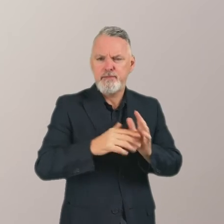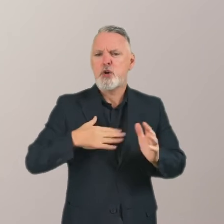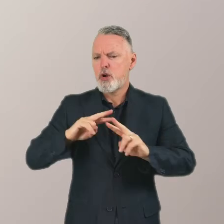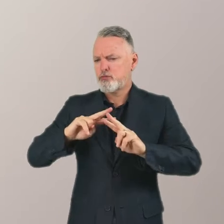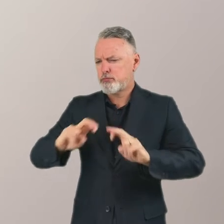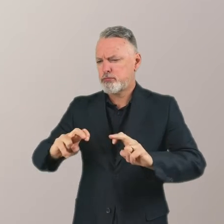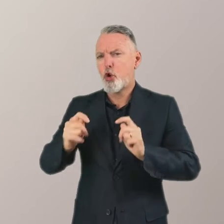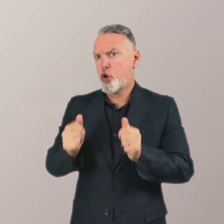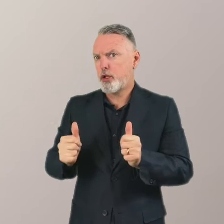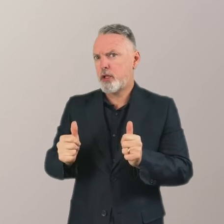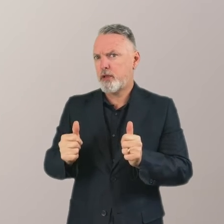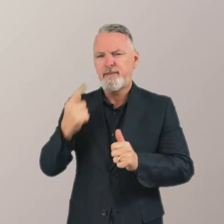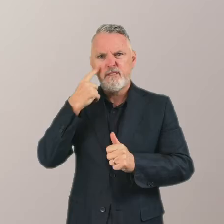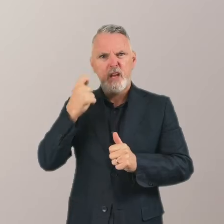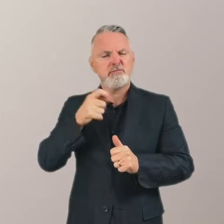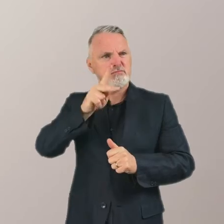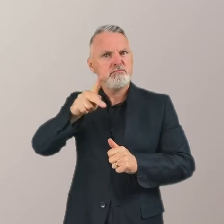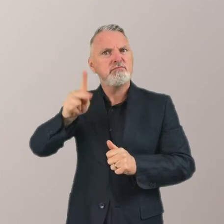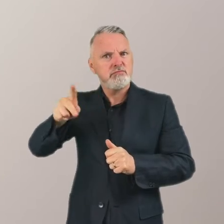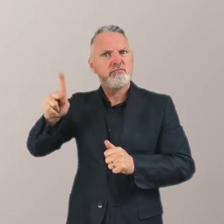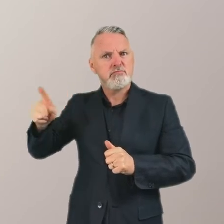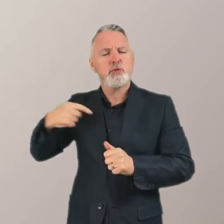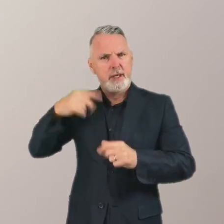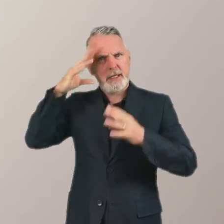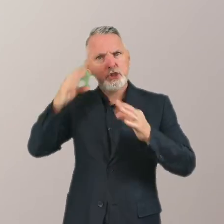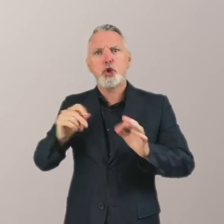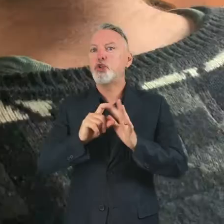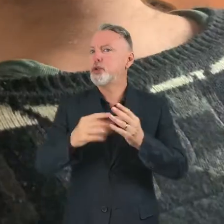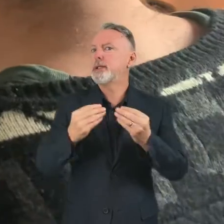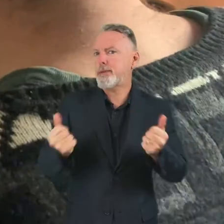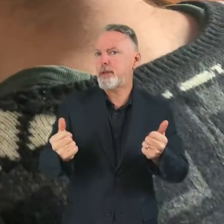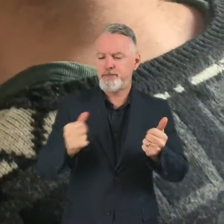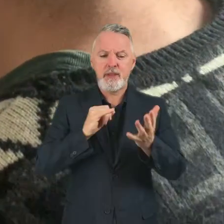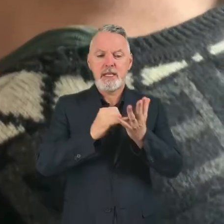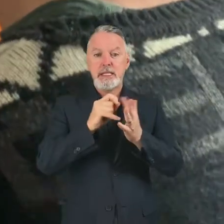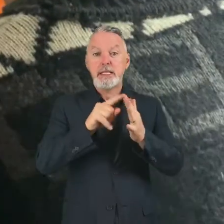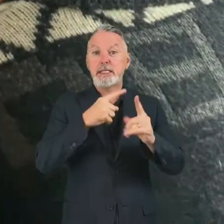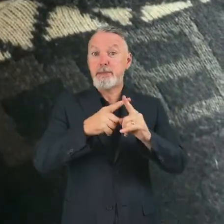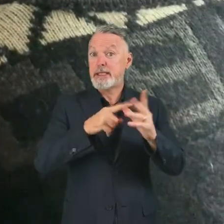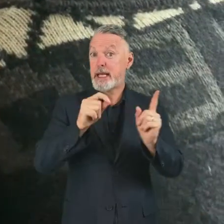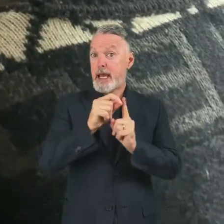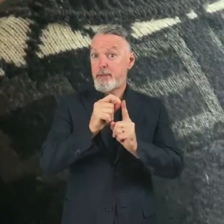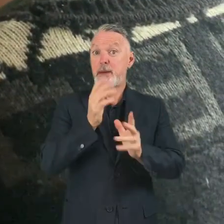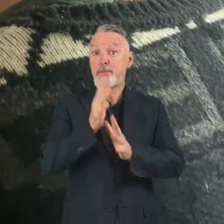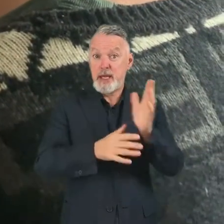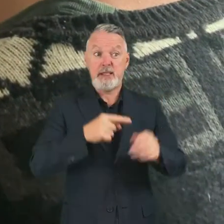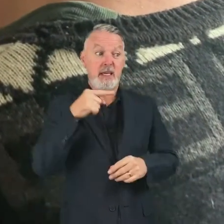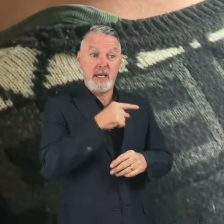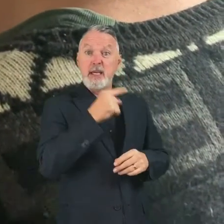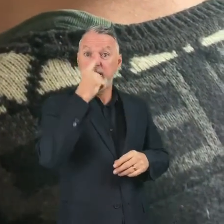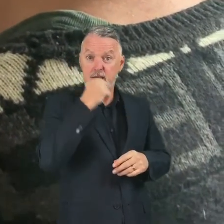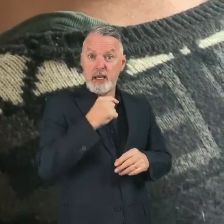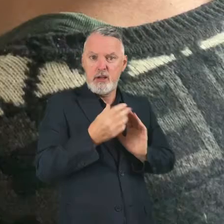research, we heard this story over and over, so we decided to do something about it. Spix App allows people like Ben to record and store key